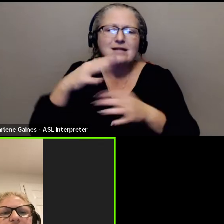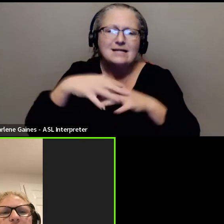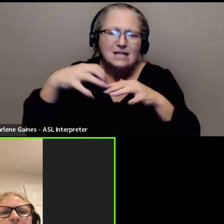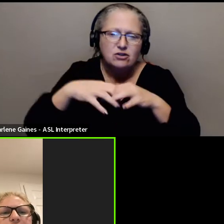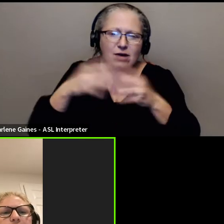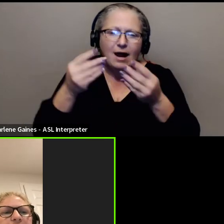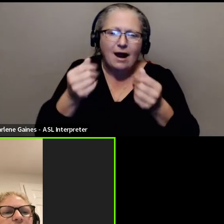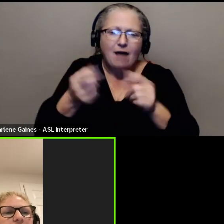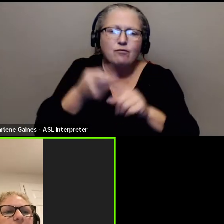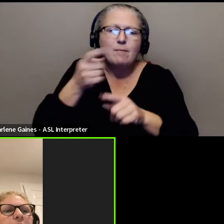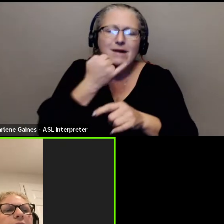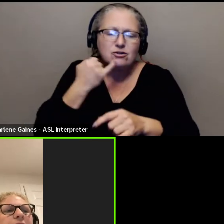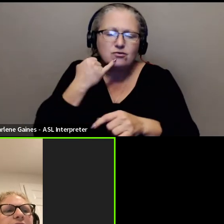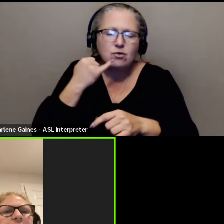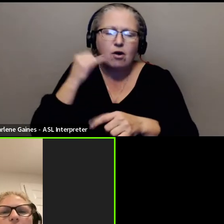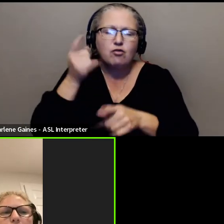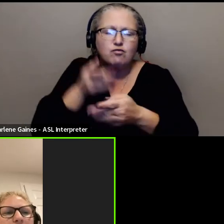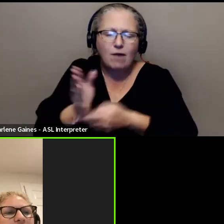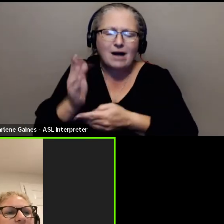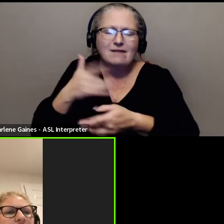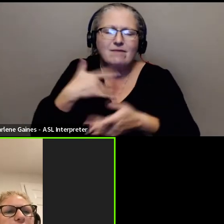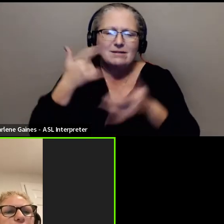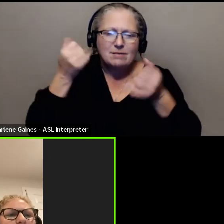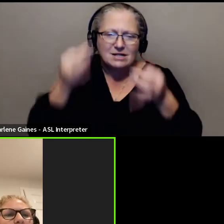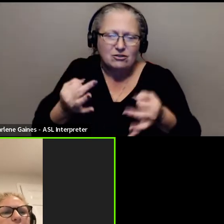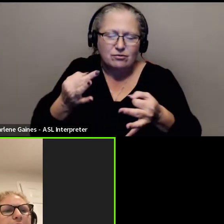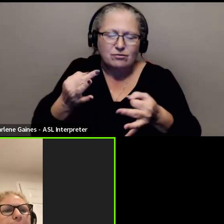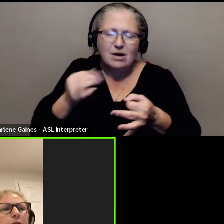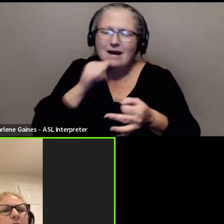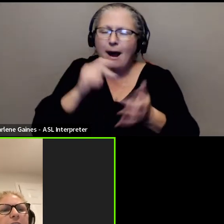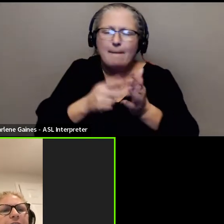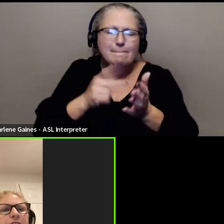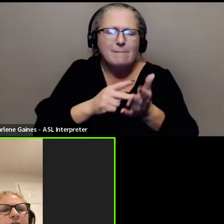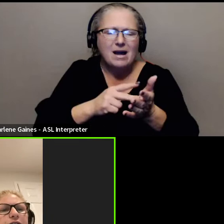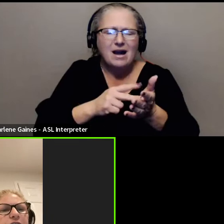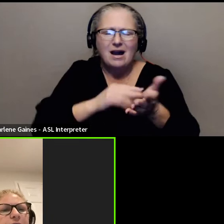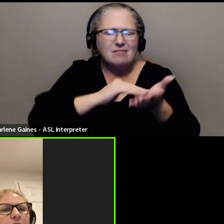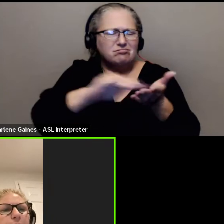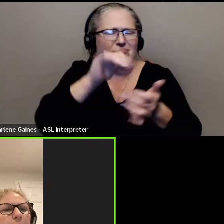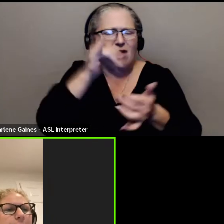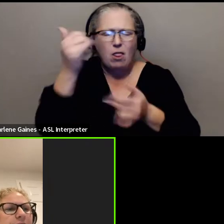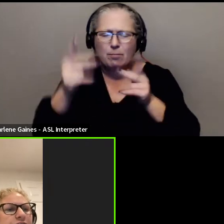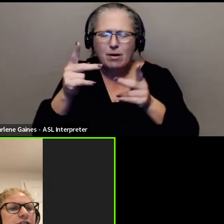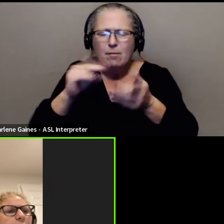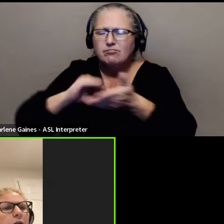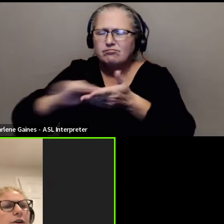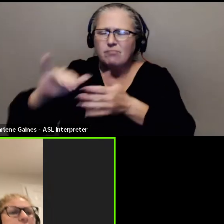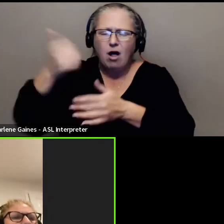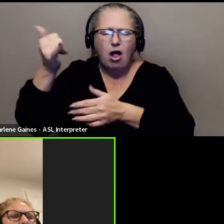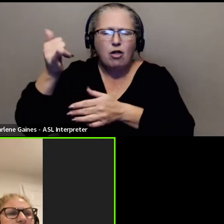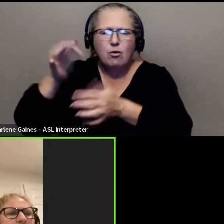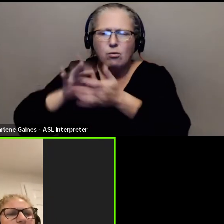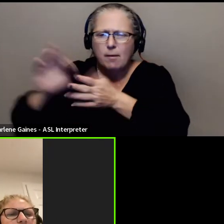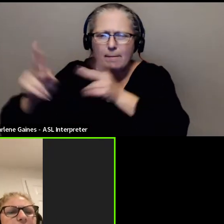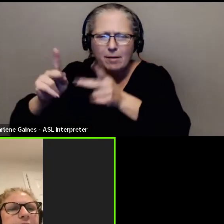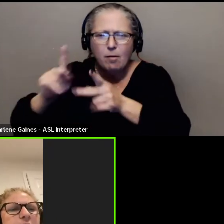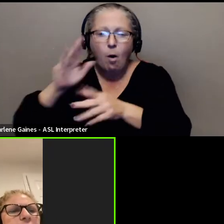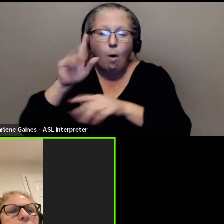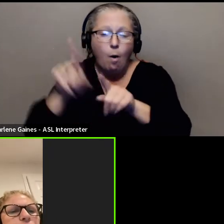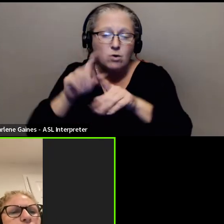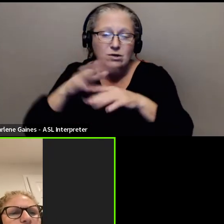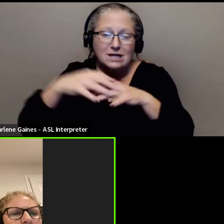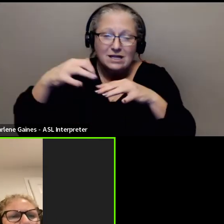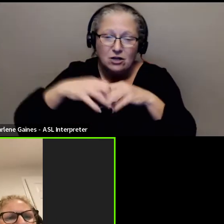exist and to self-determination. This does not mean at the exclusion of other people, at the exclusion of other populations who are also indigenous to the